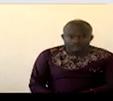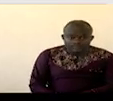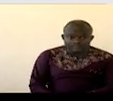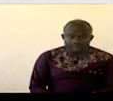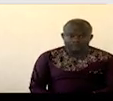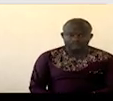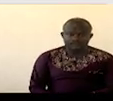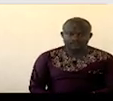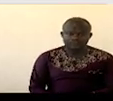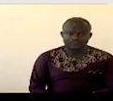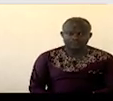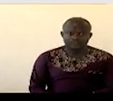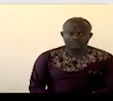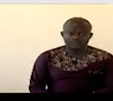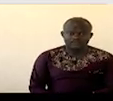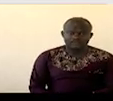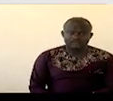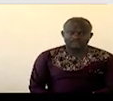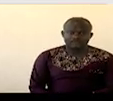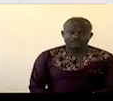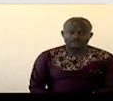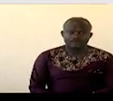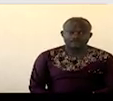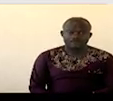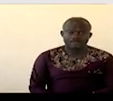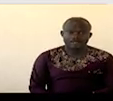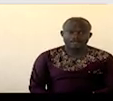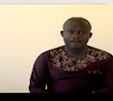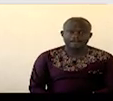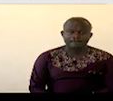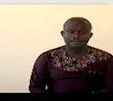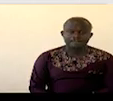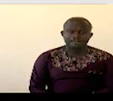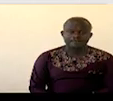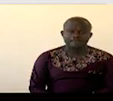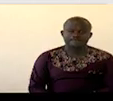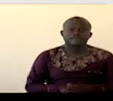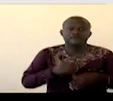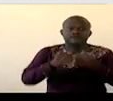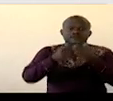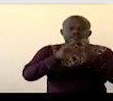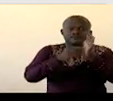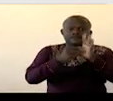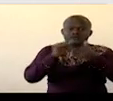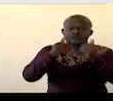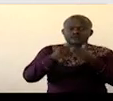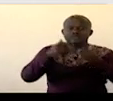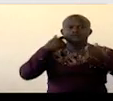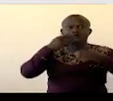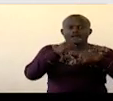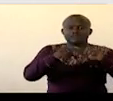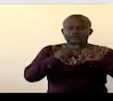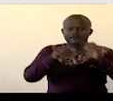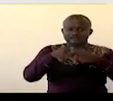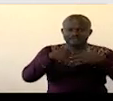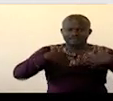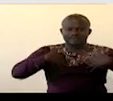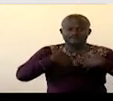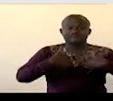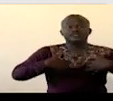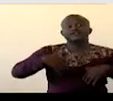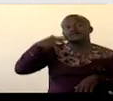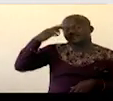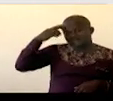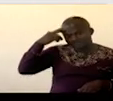and animals in the world or in a particular habitat. Remember,